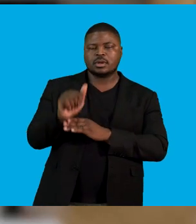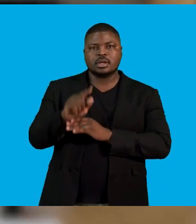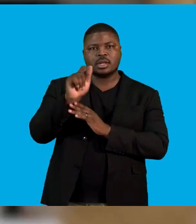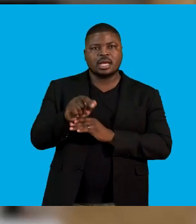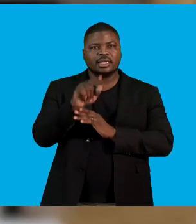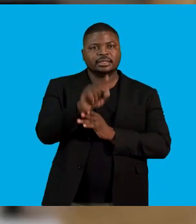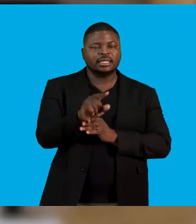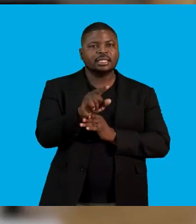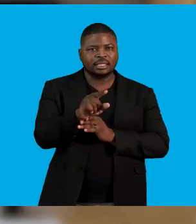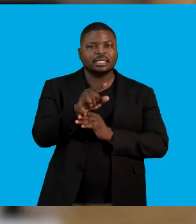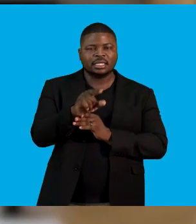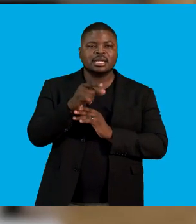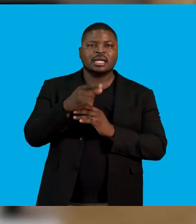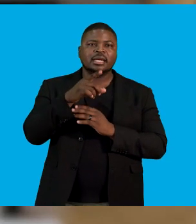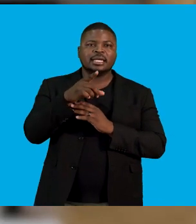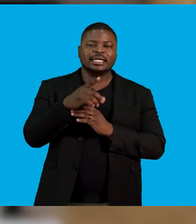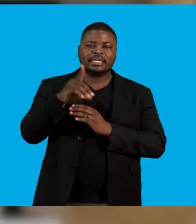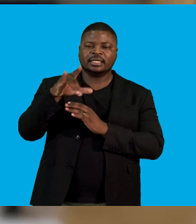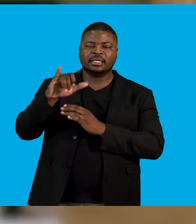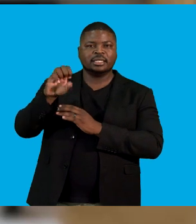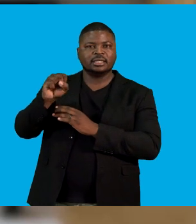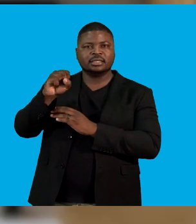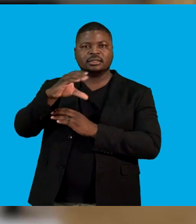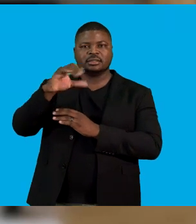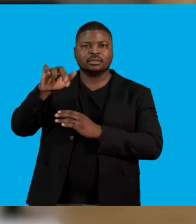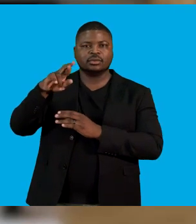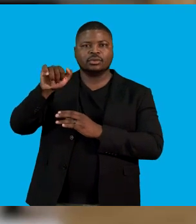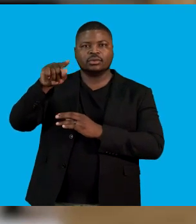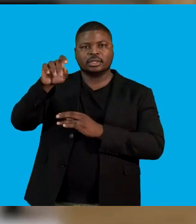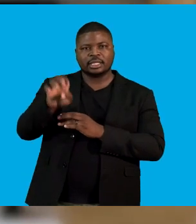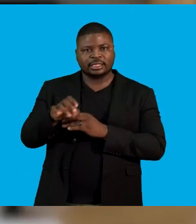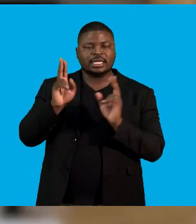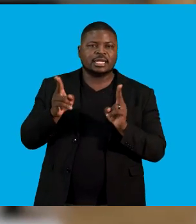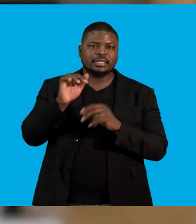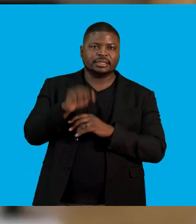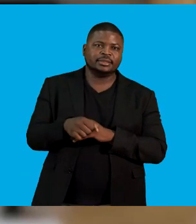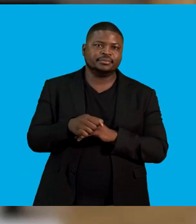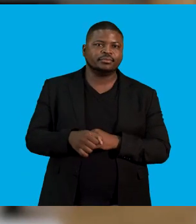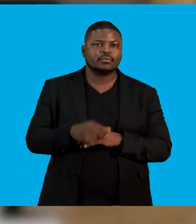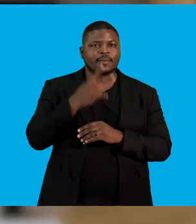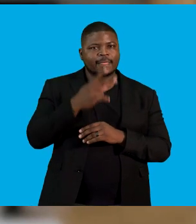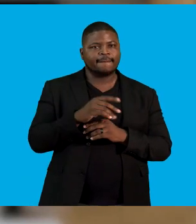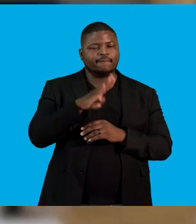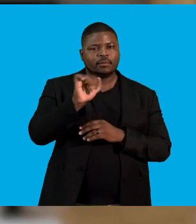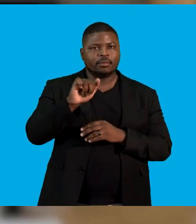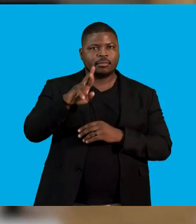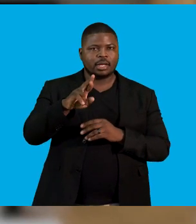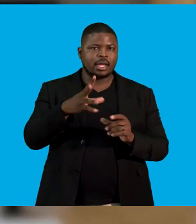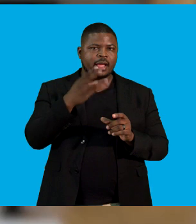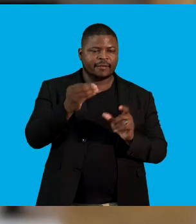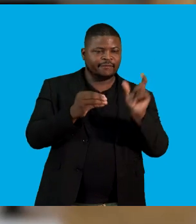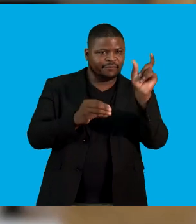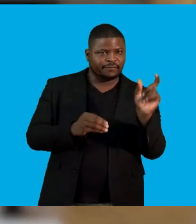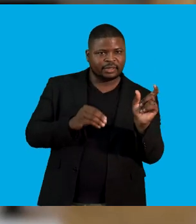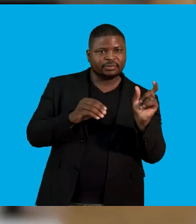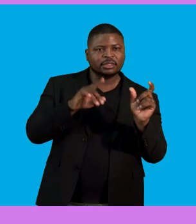this data, it is discrete in nature. The bars are equally spaced and have the same width. So when we look at the space of this bar, we've